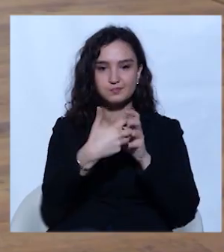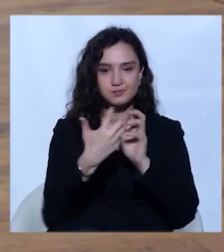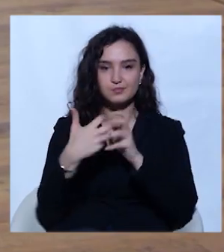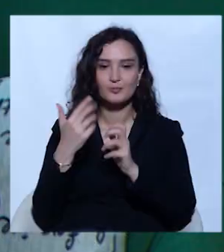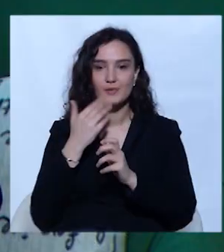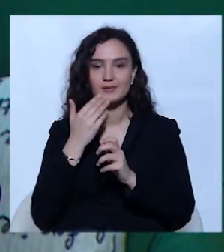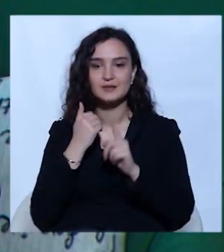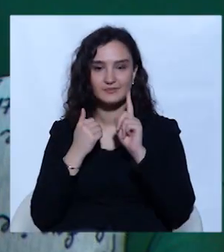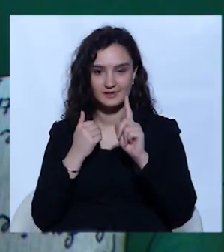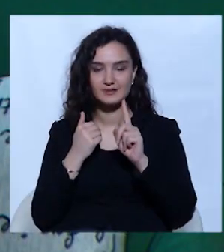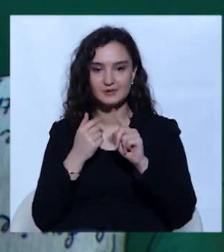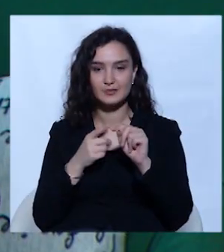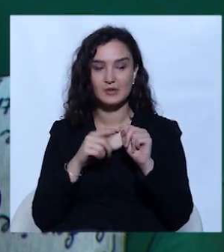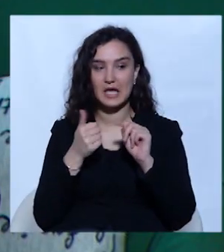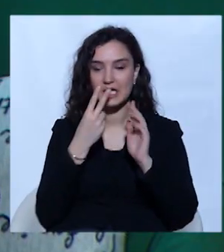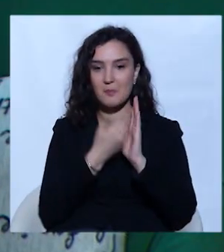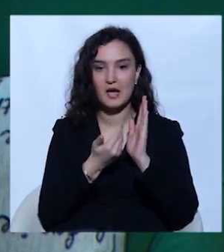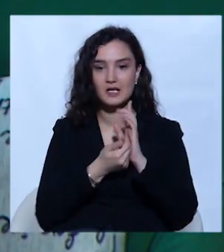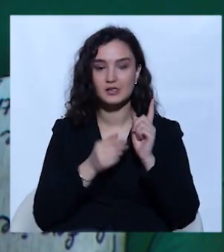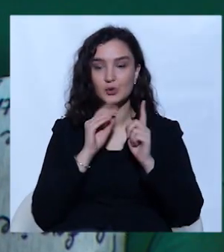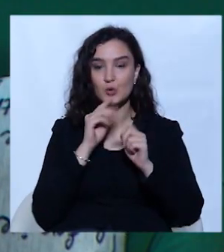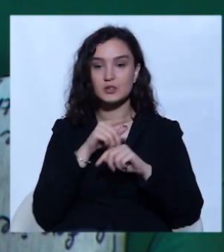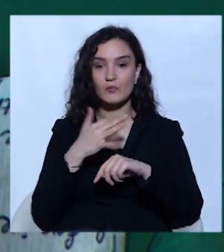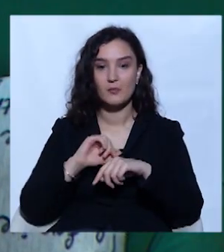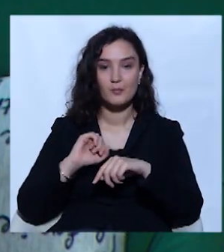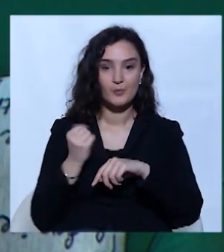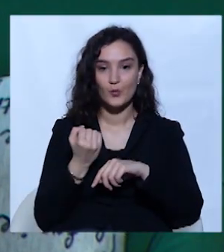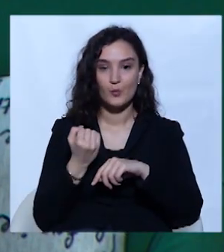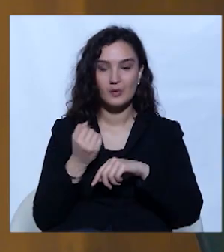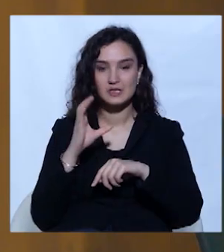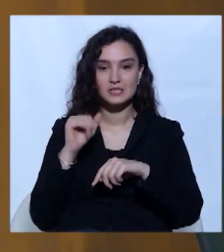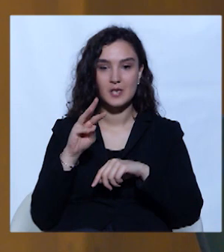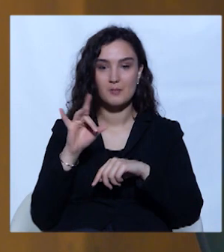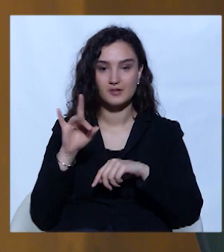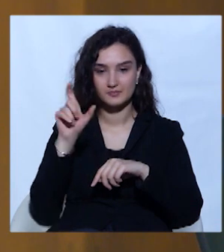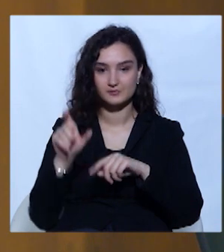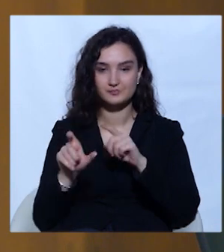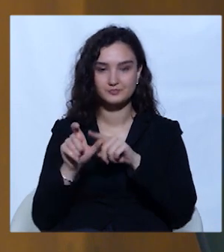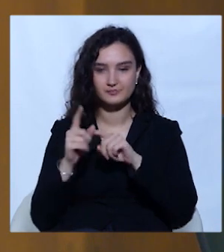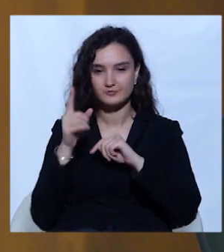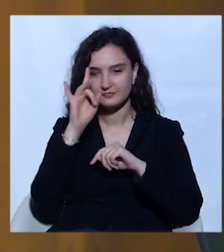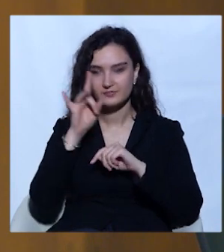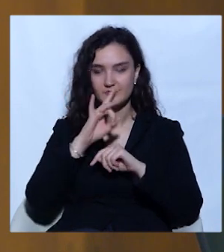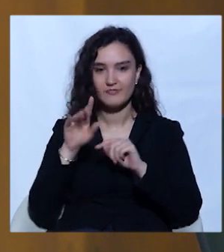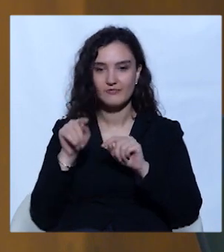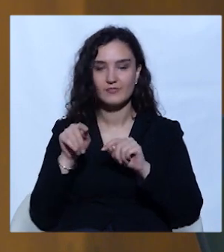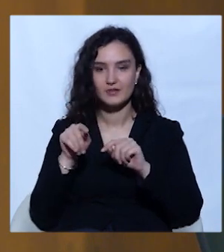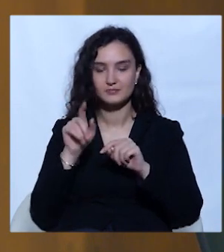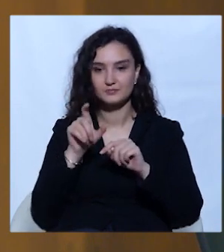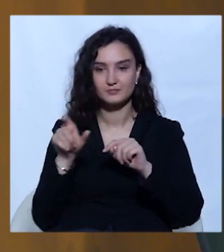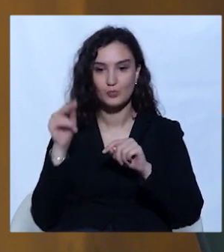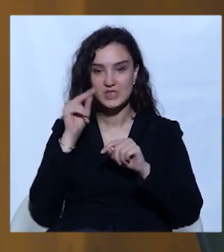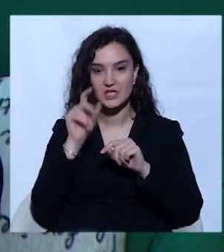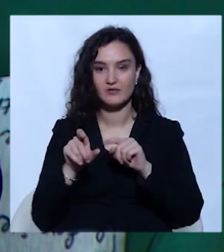he has. There's a really good example when he becomes friends with Summer, and Summer is one of the first pupils